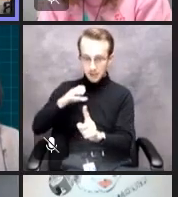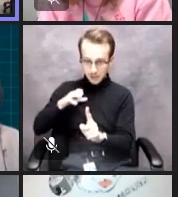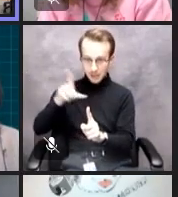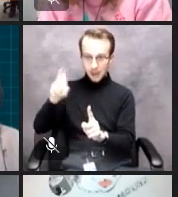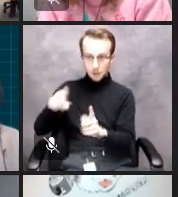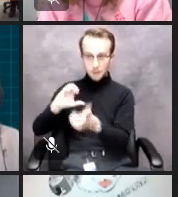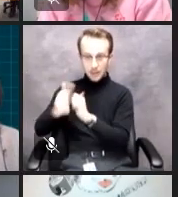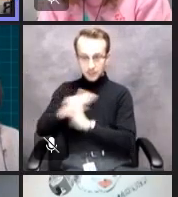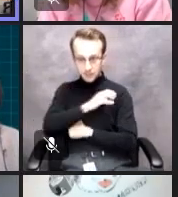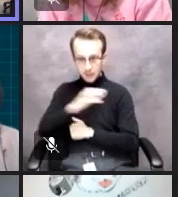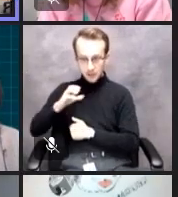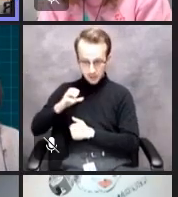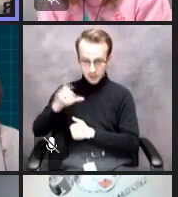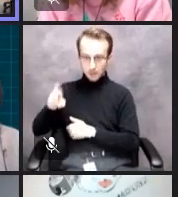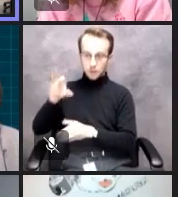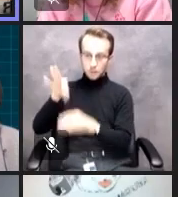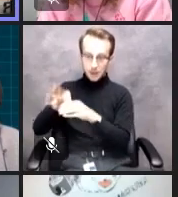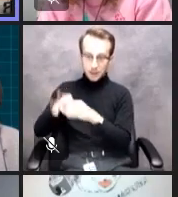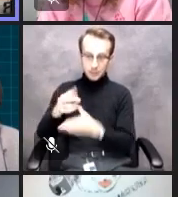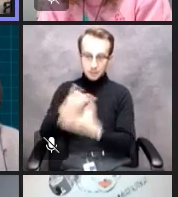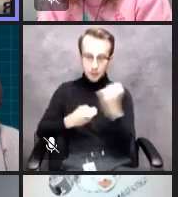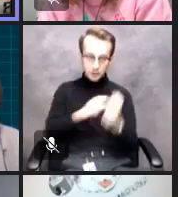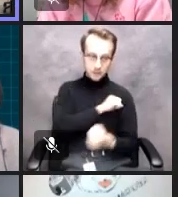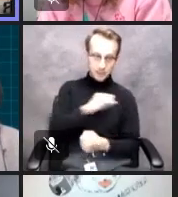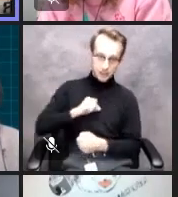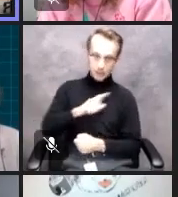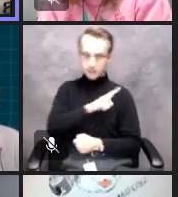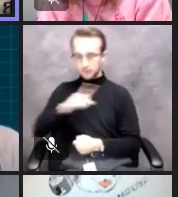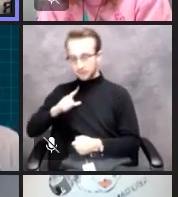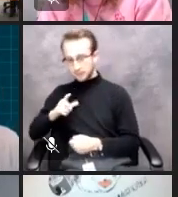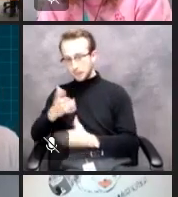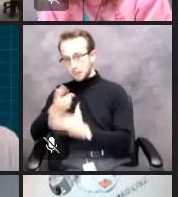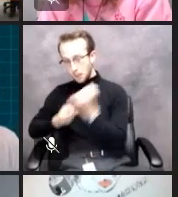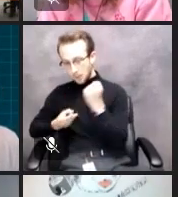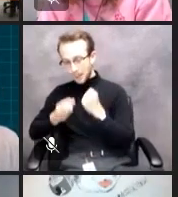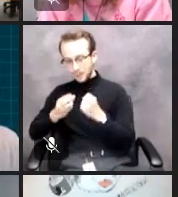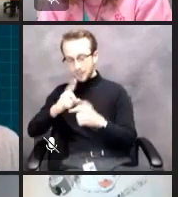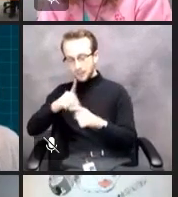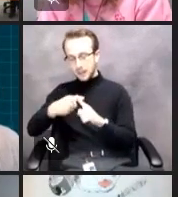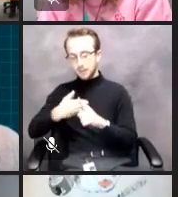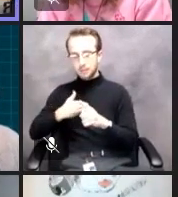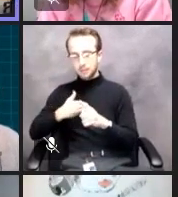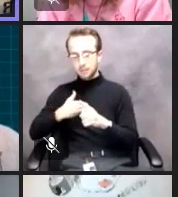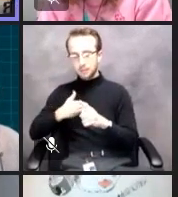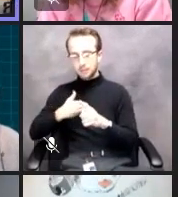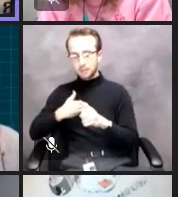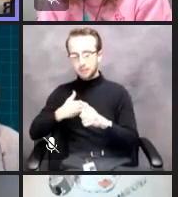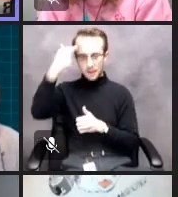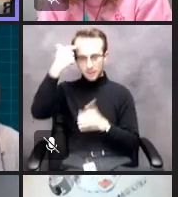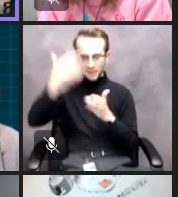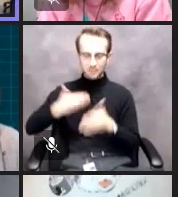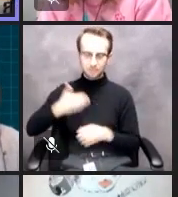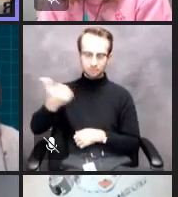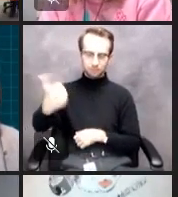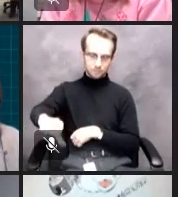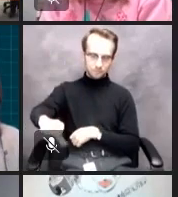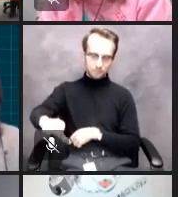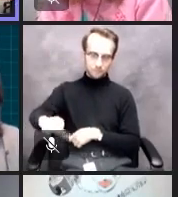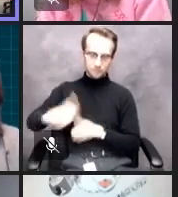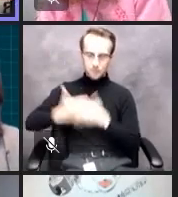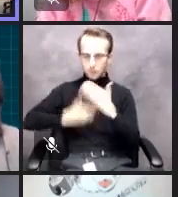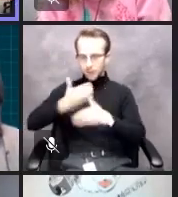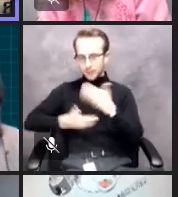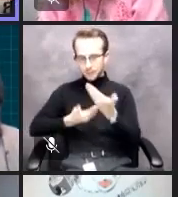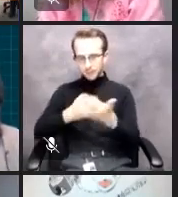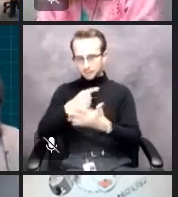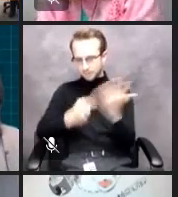to get voted out of both chambers, and then there's a whole process with the governor and the veto process that they go through. So